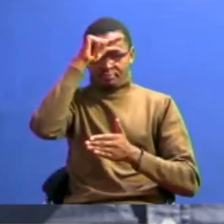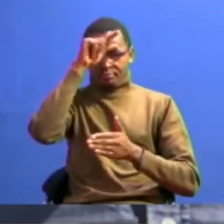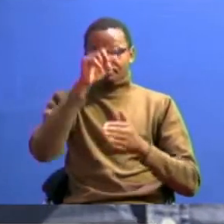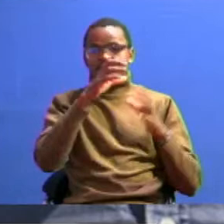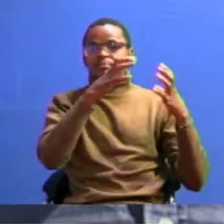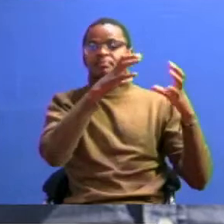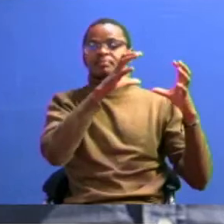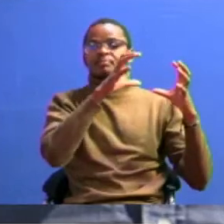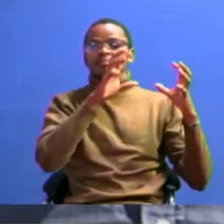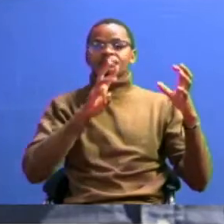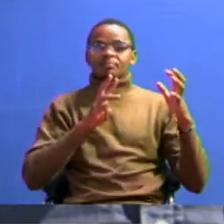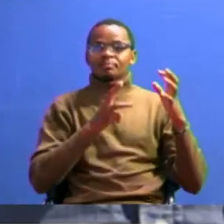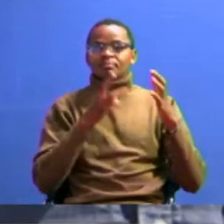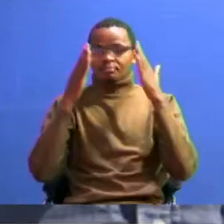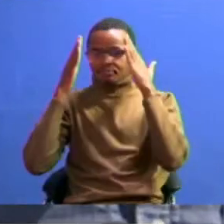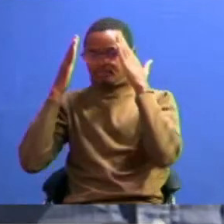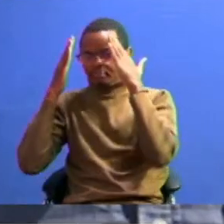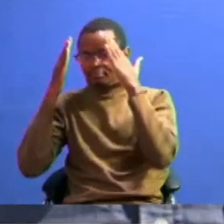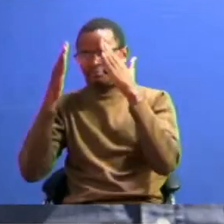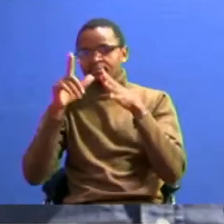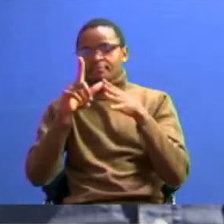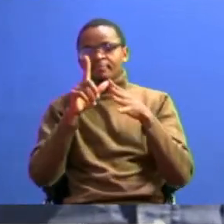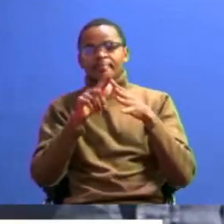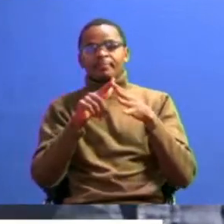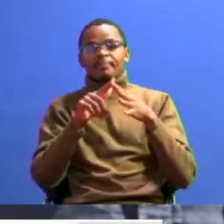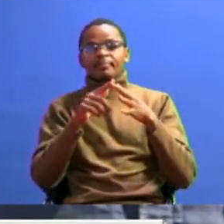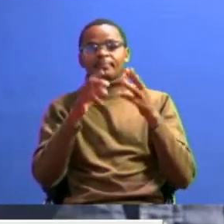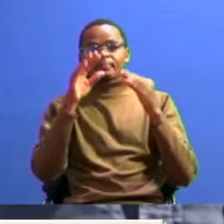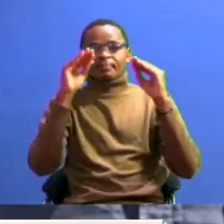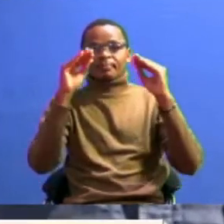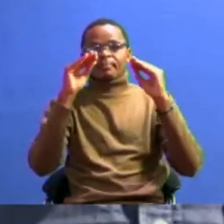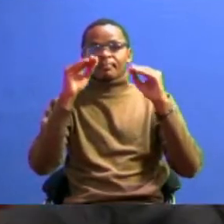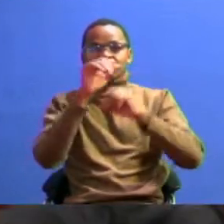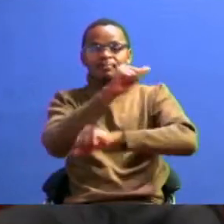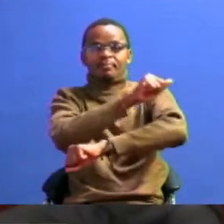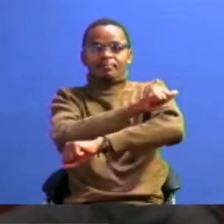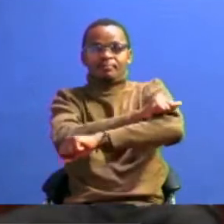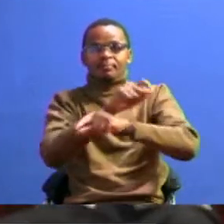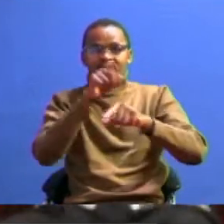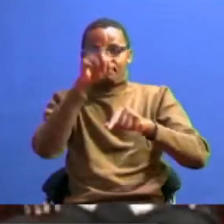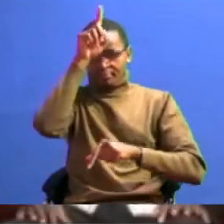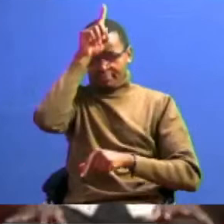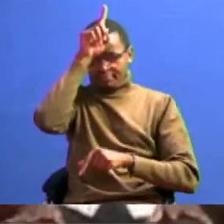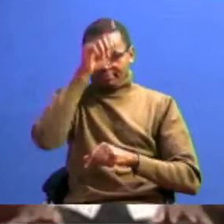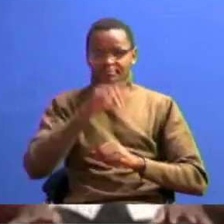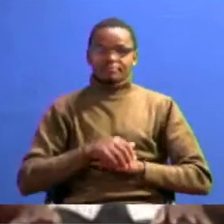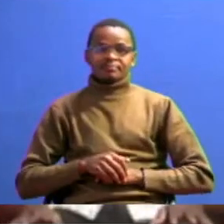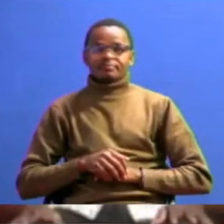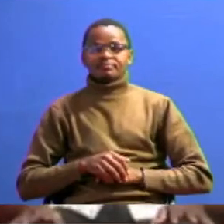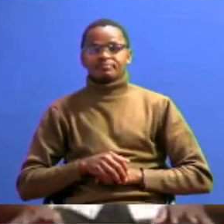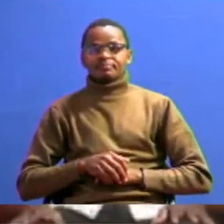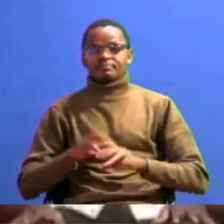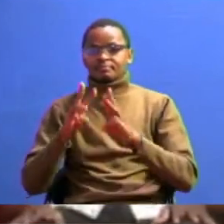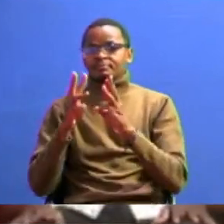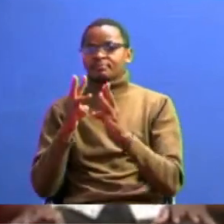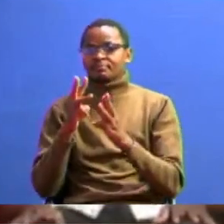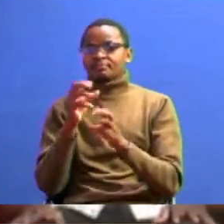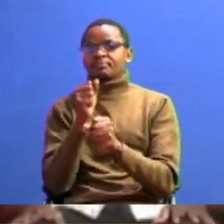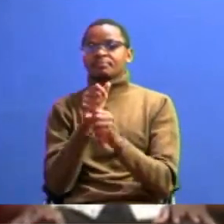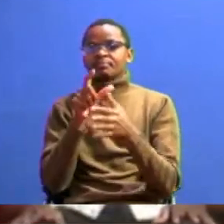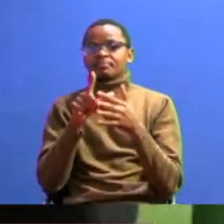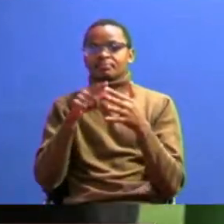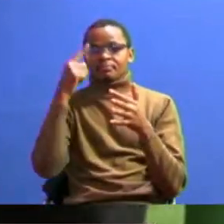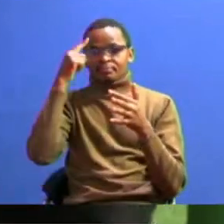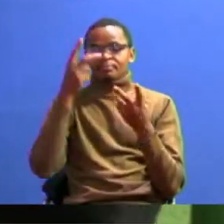Kilifi, we are committed kuanzisha programs pia za awareness kwa mashule na mitaani. The workshop served as a platform for